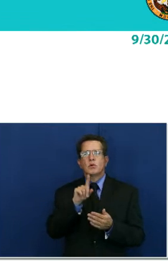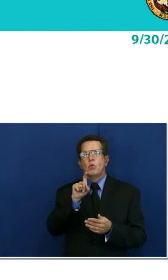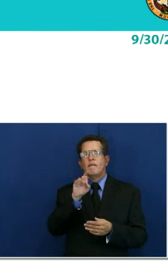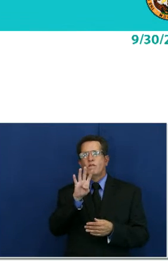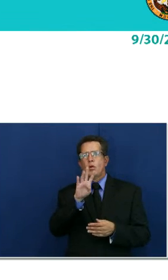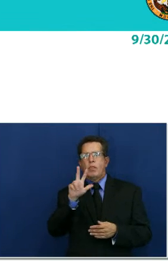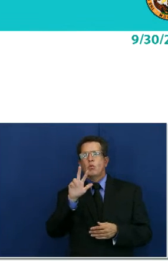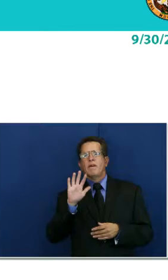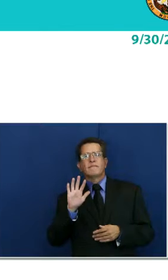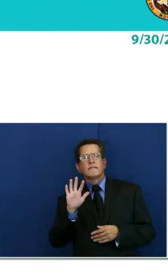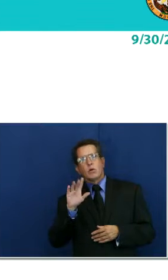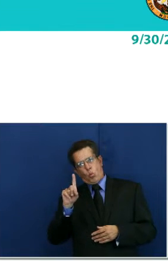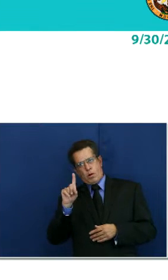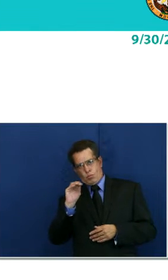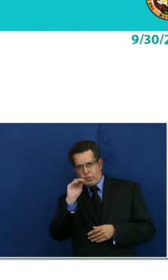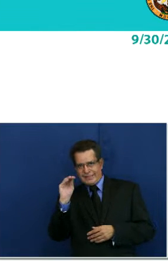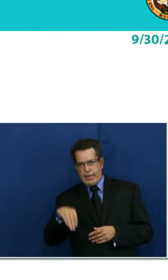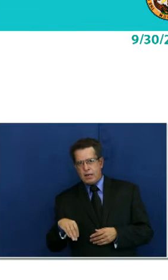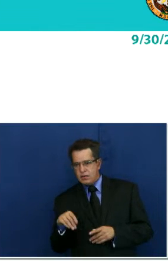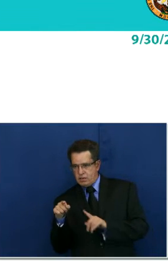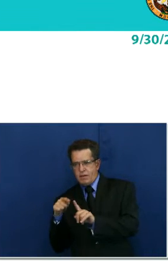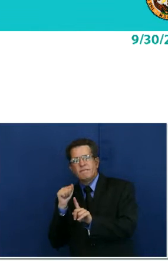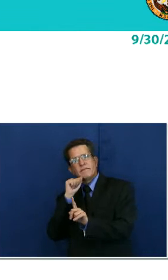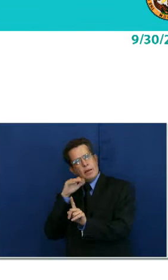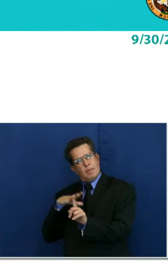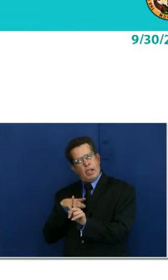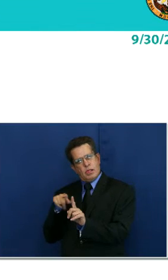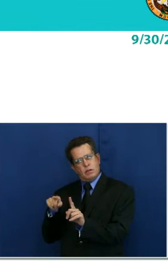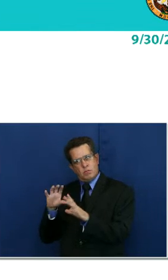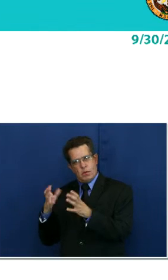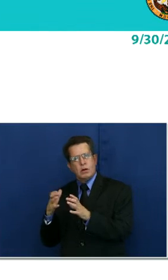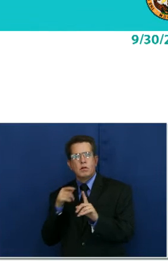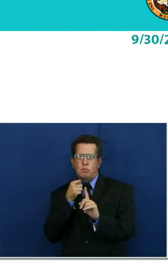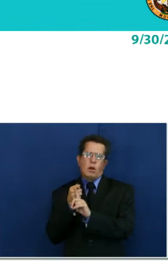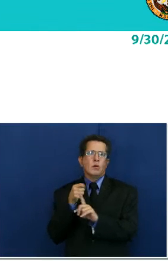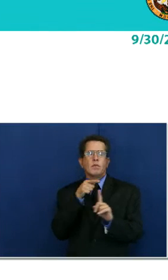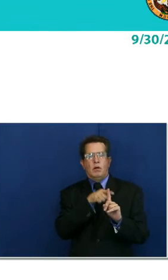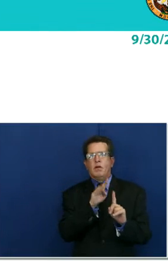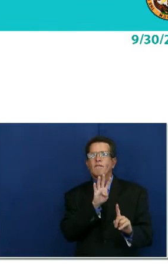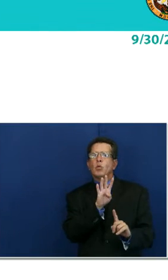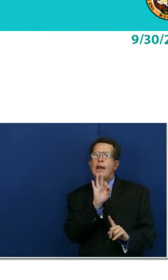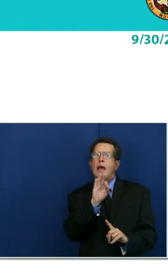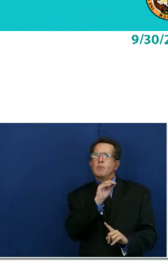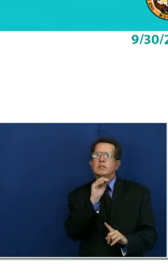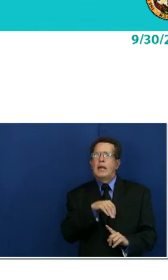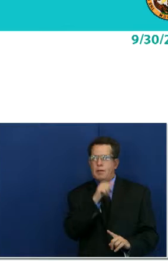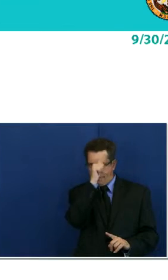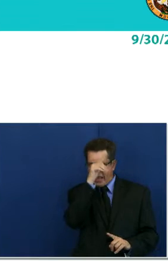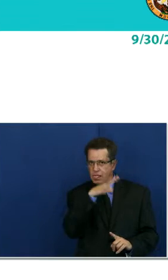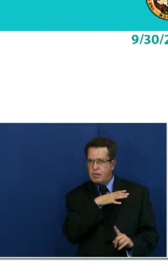24,143, or 51% of our total number of cases, are female, 49% are male.